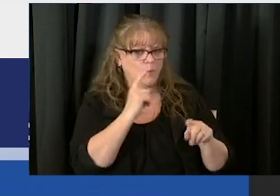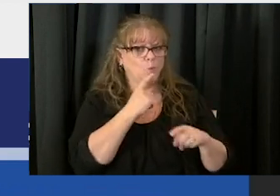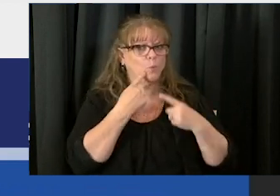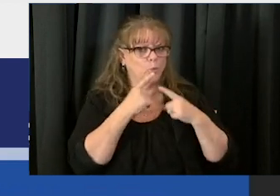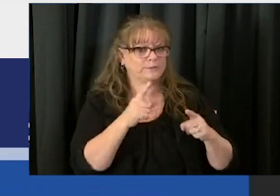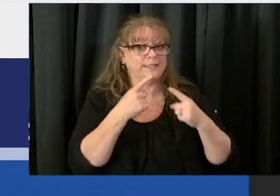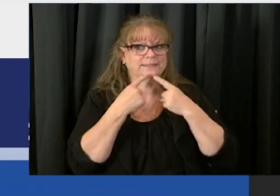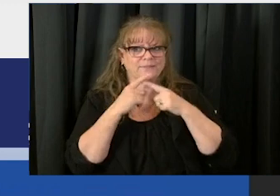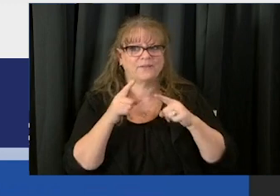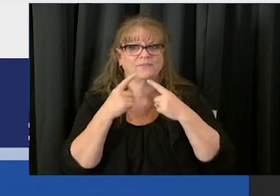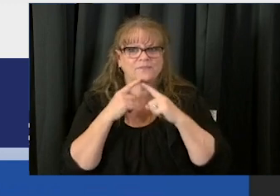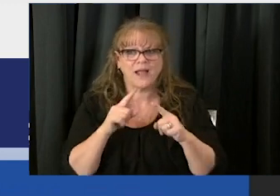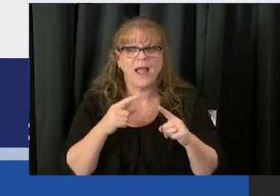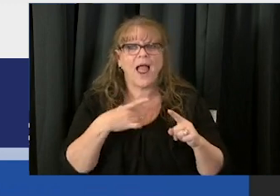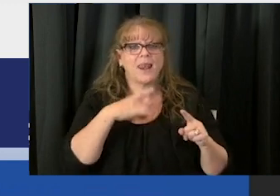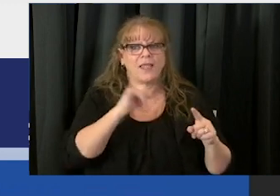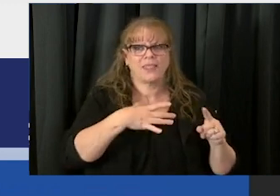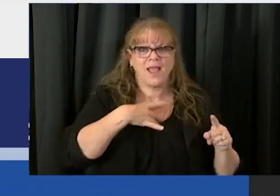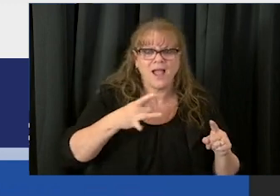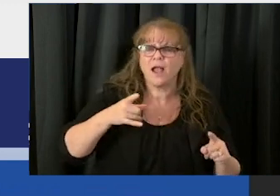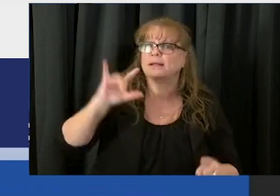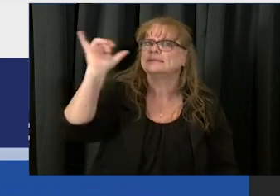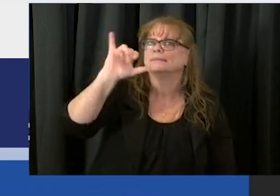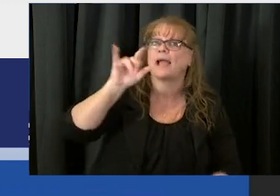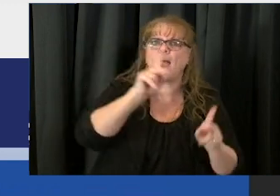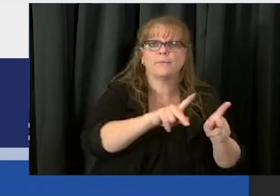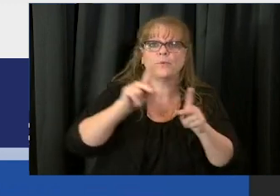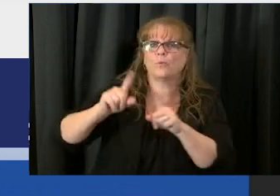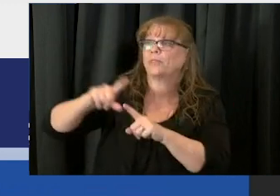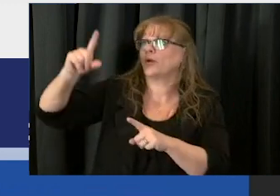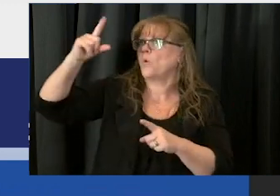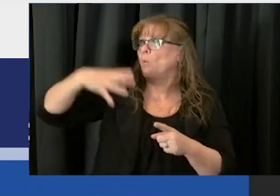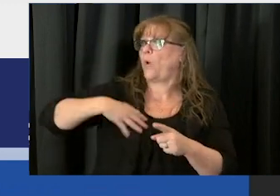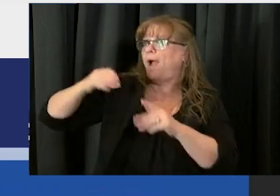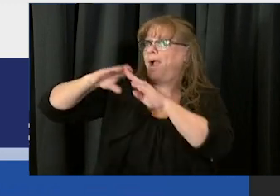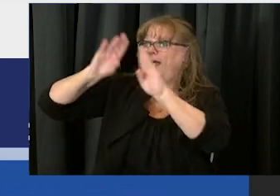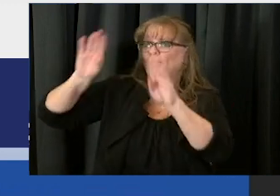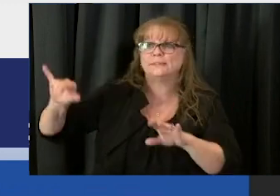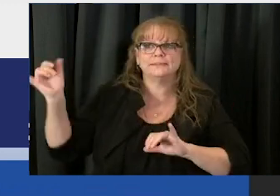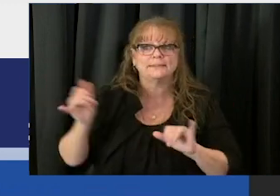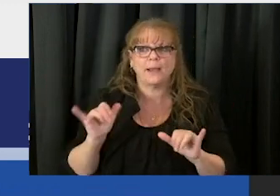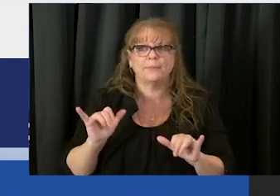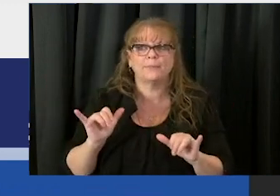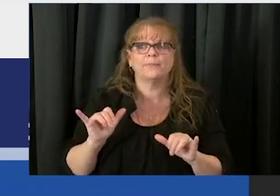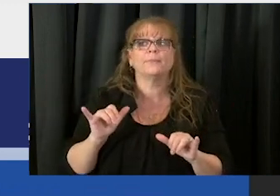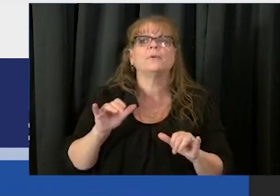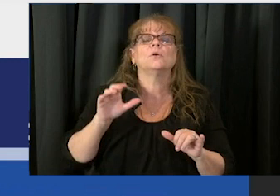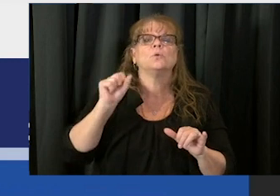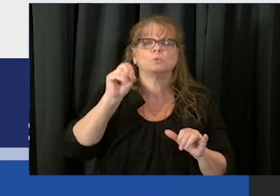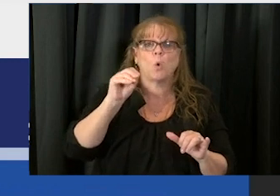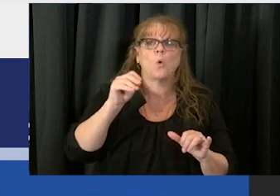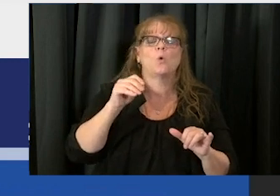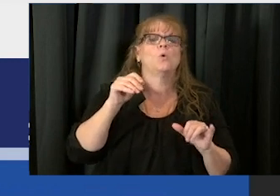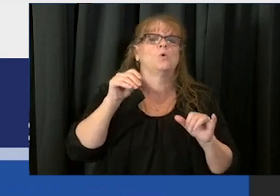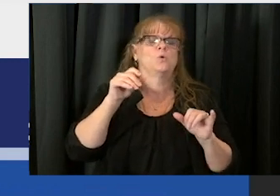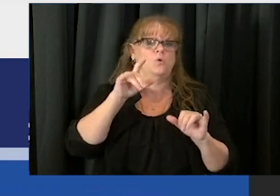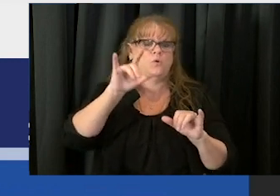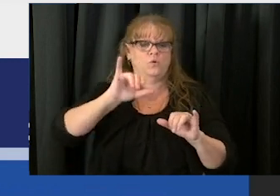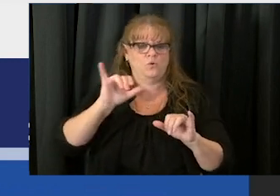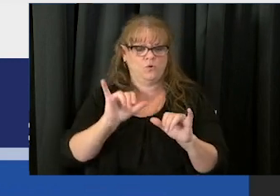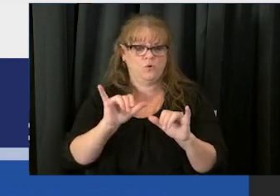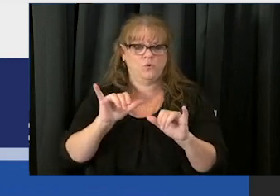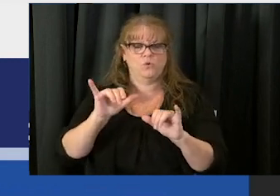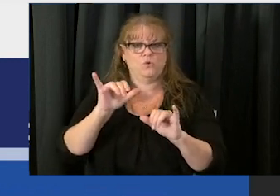what? Now our schools will have that same level of intense testing that really only existed in the rarefied strata